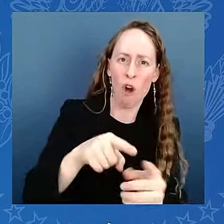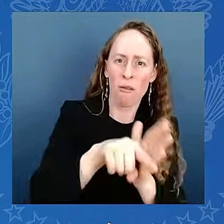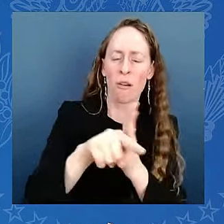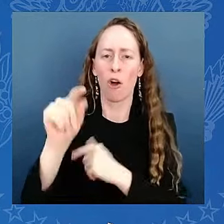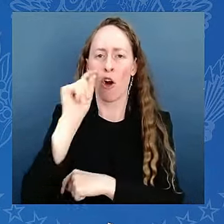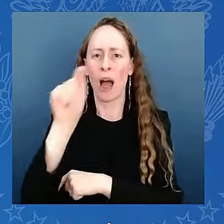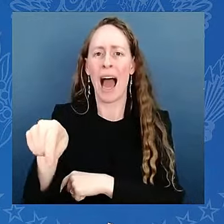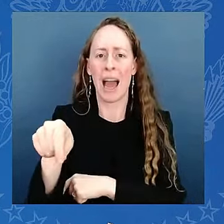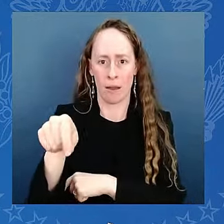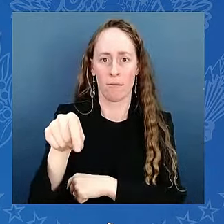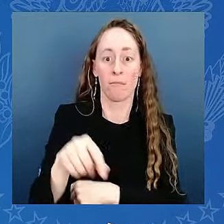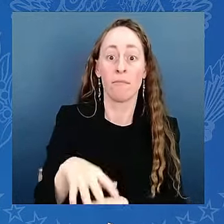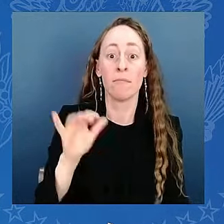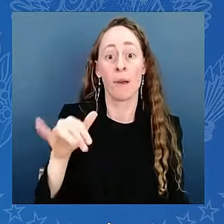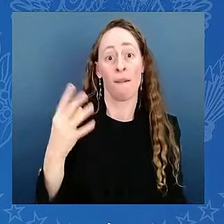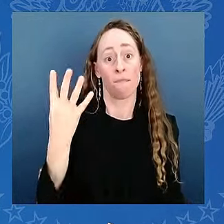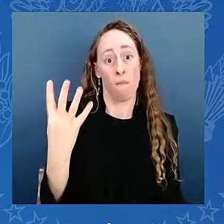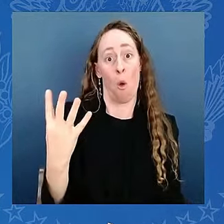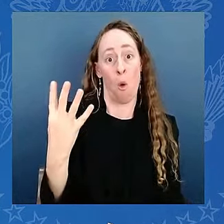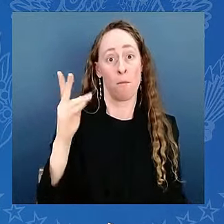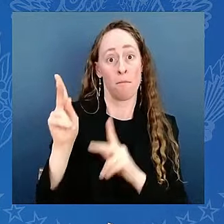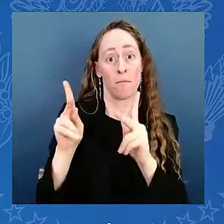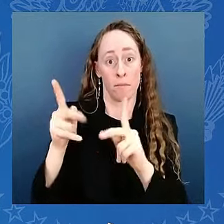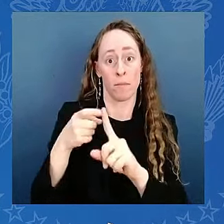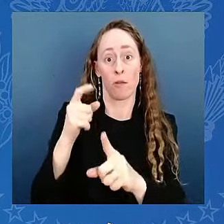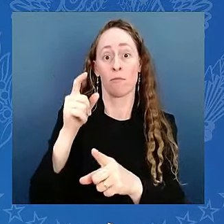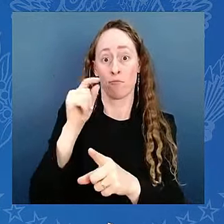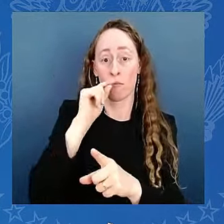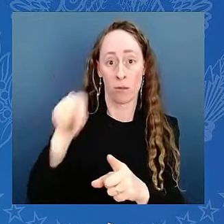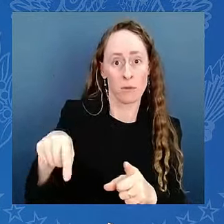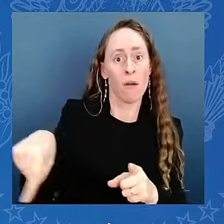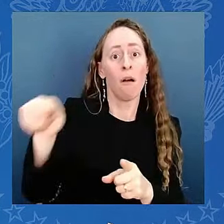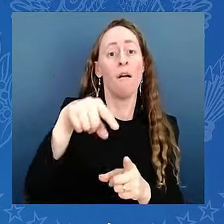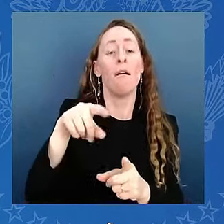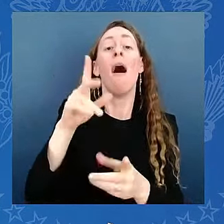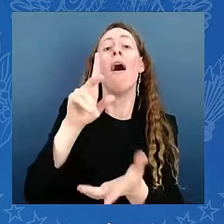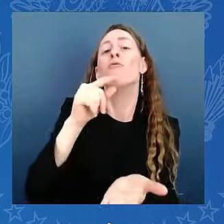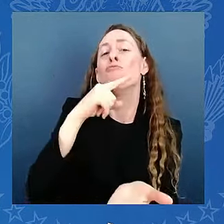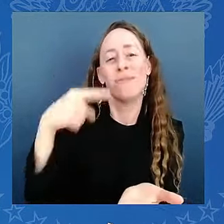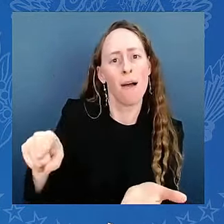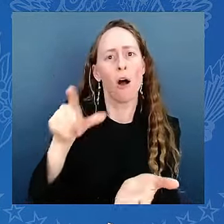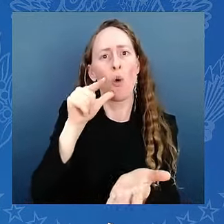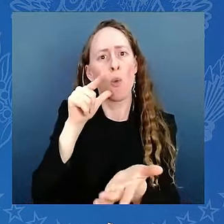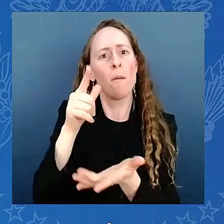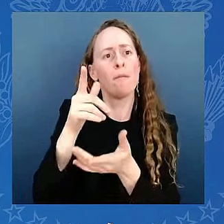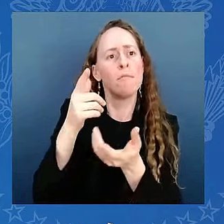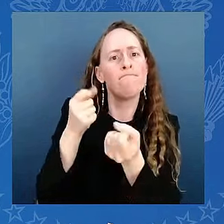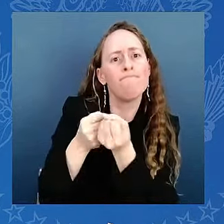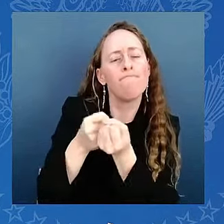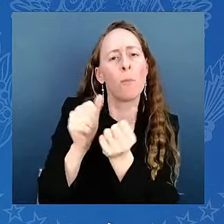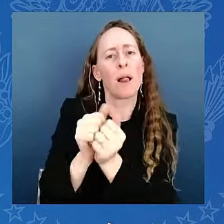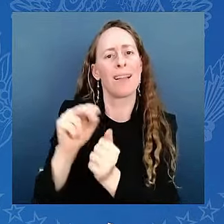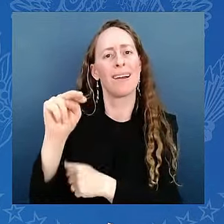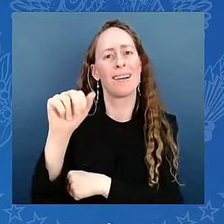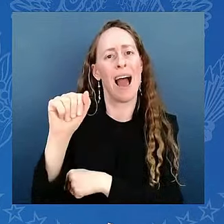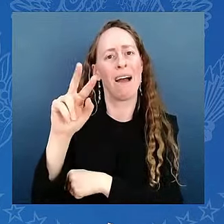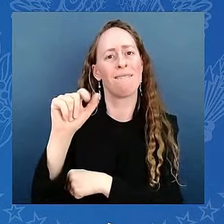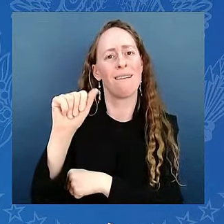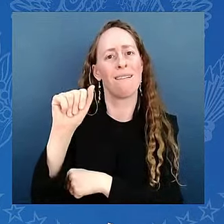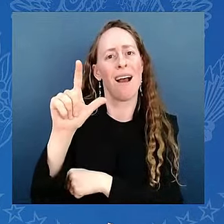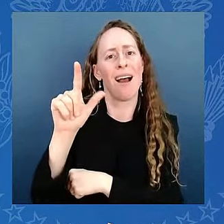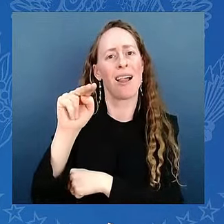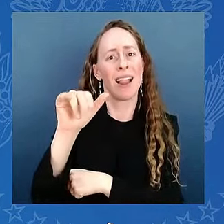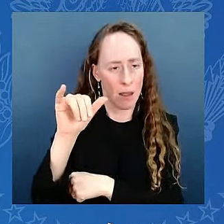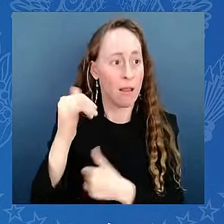year. Now, they can live safely abroad and continue their work of advocating for democracy if they so